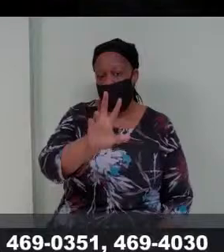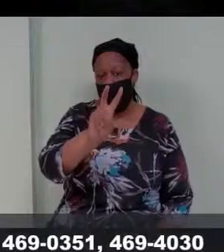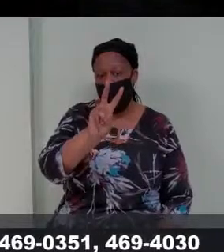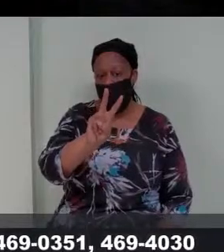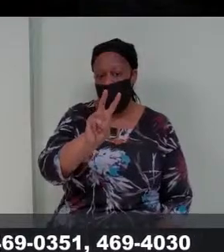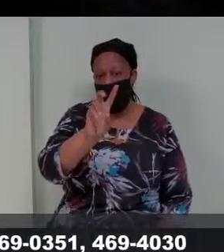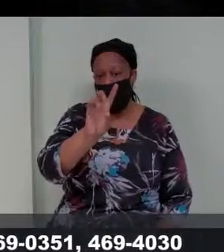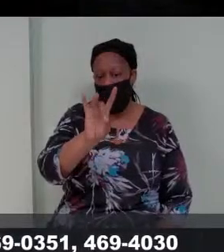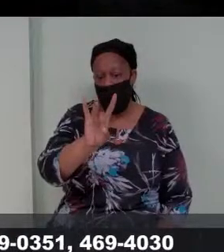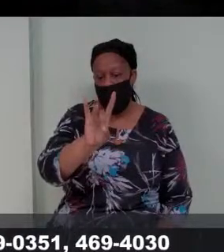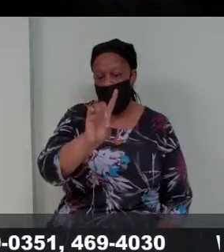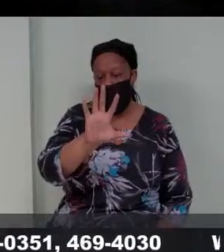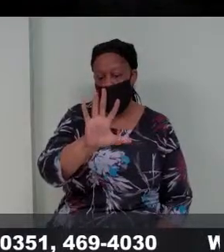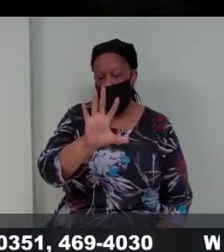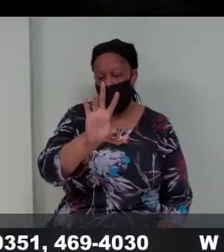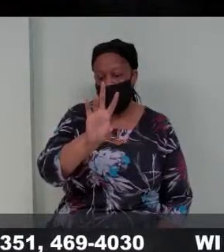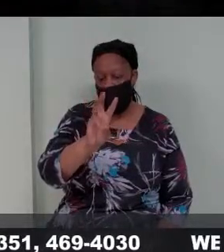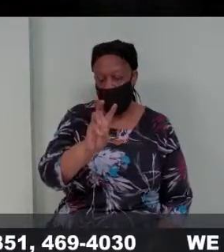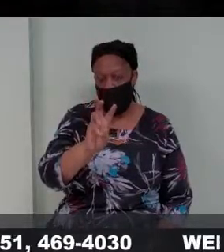465-2856, extensions